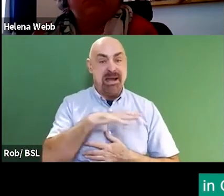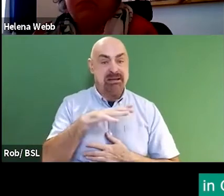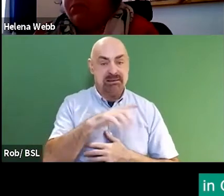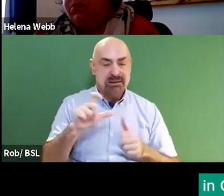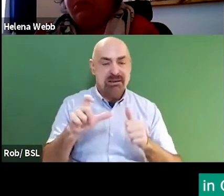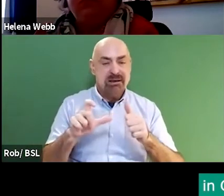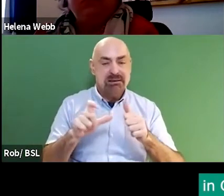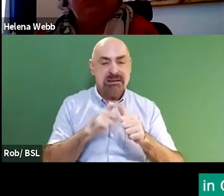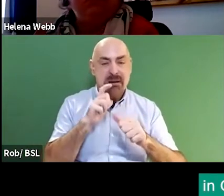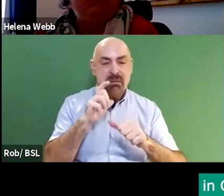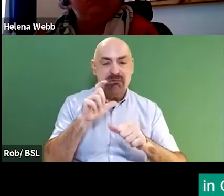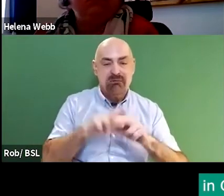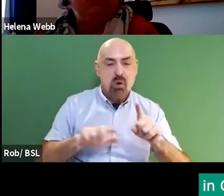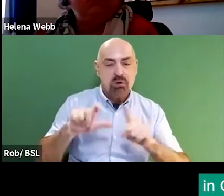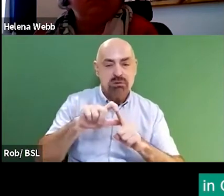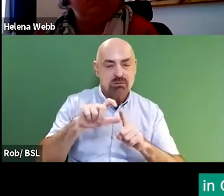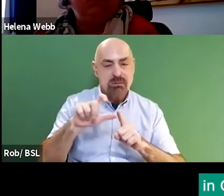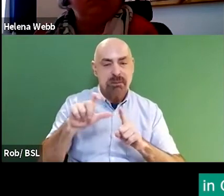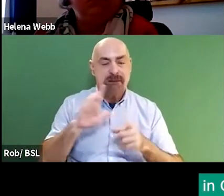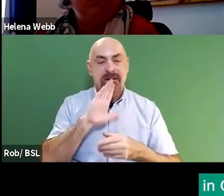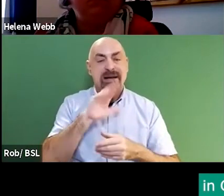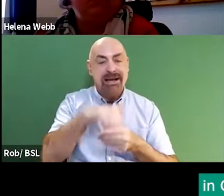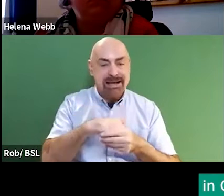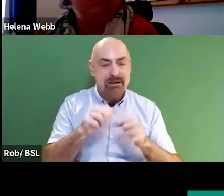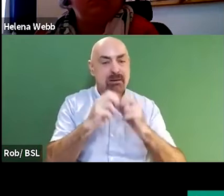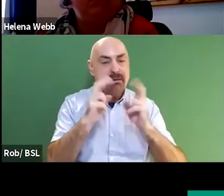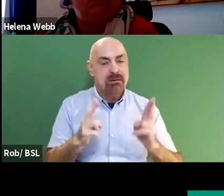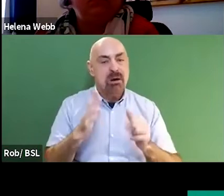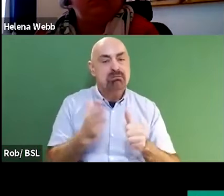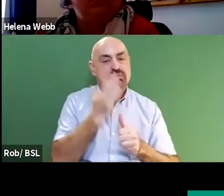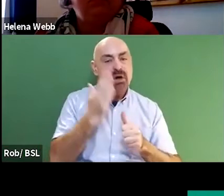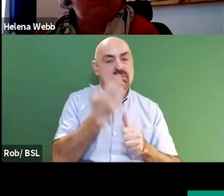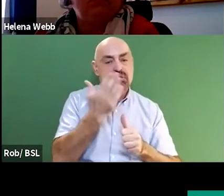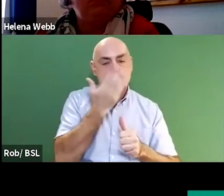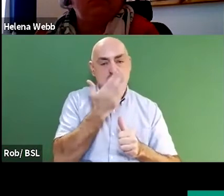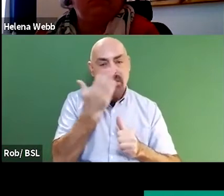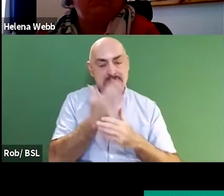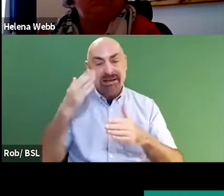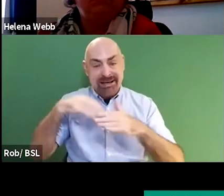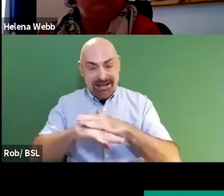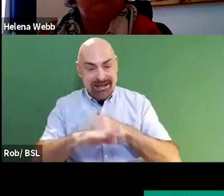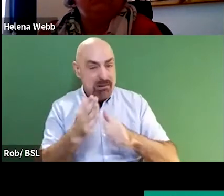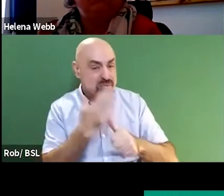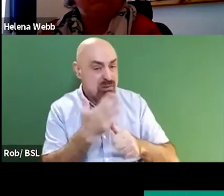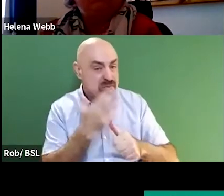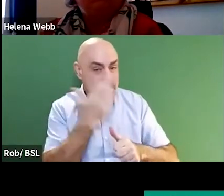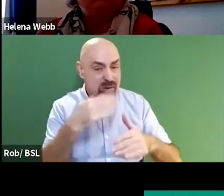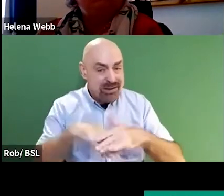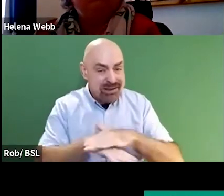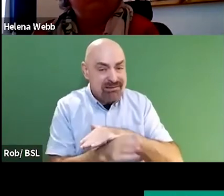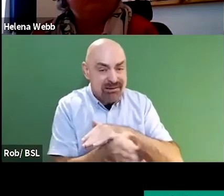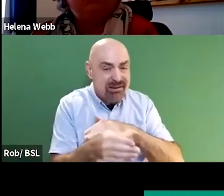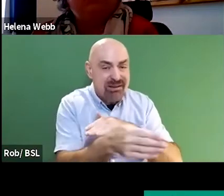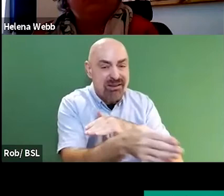where it was co-located actually within the primary school, so you had to go into the primary school, and that did that